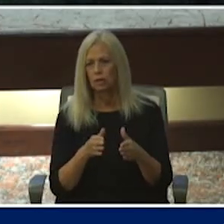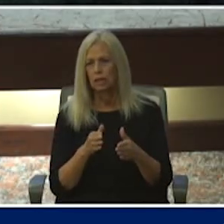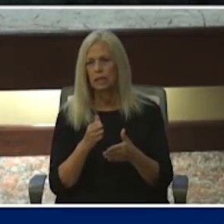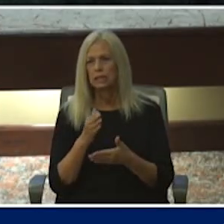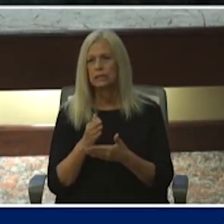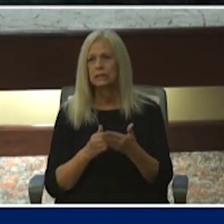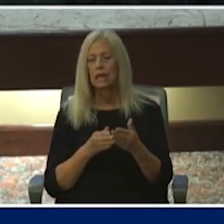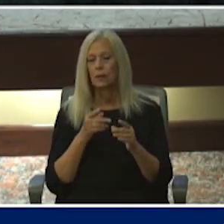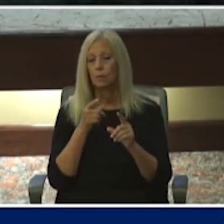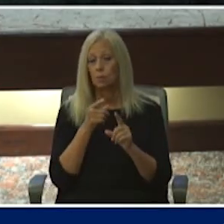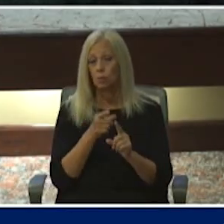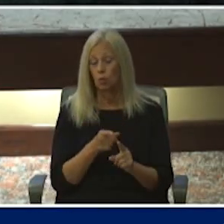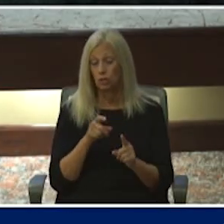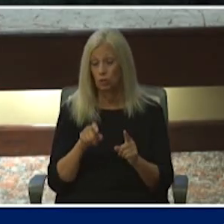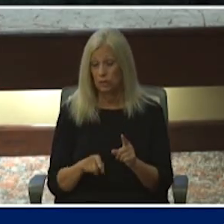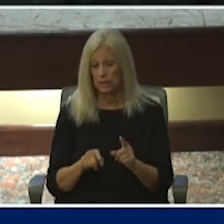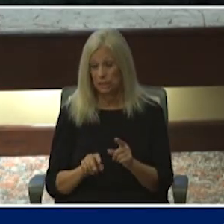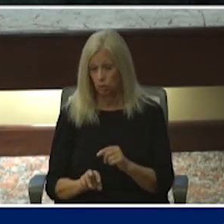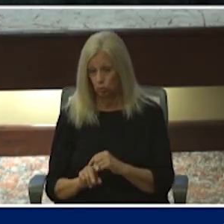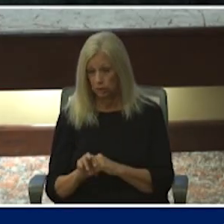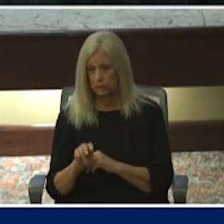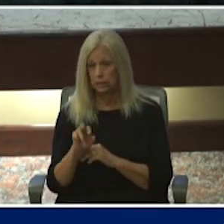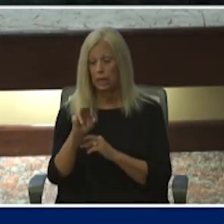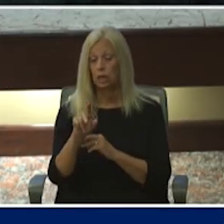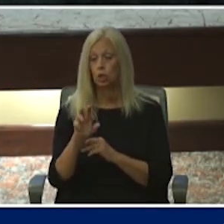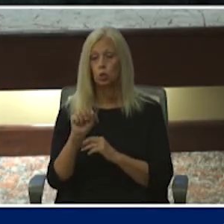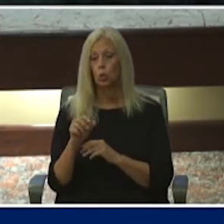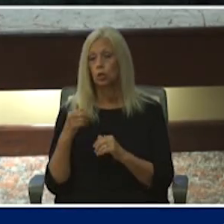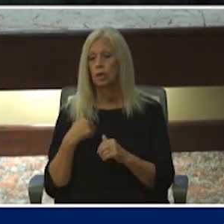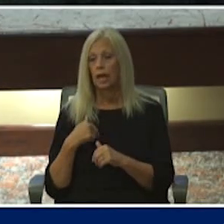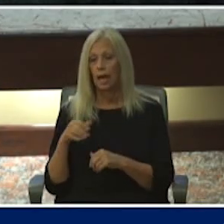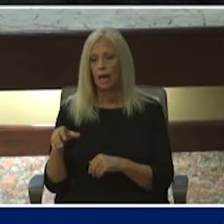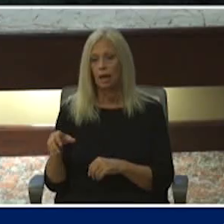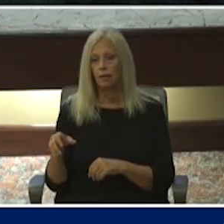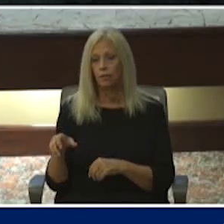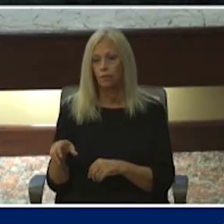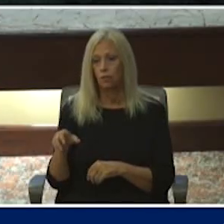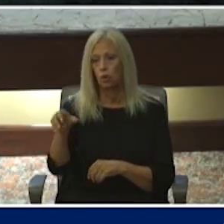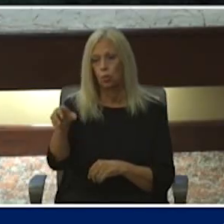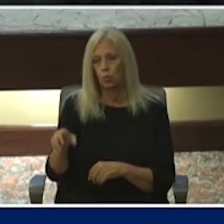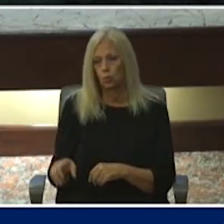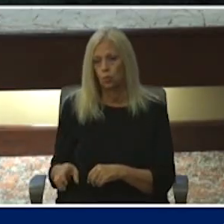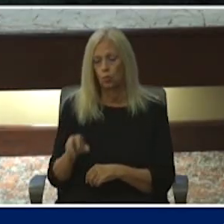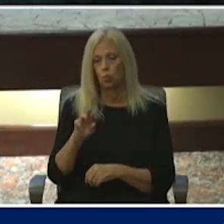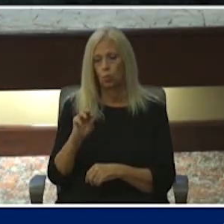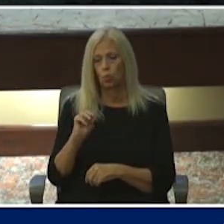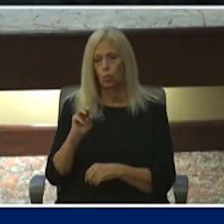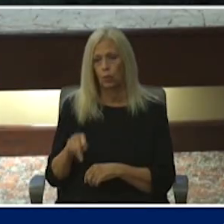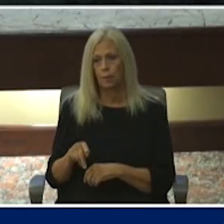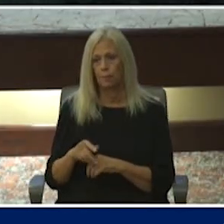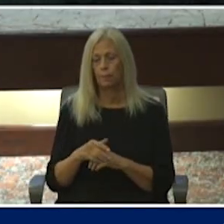take stairs up, or is there a ramp up to get up to the suspension bridge?